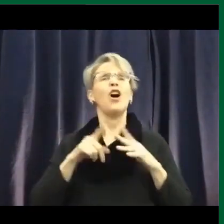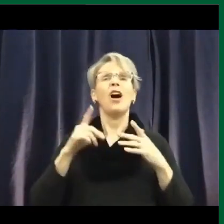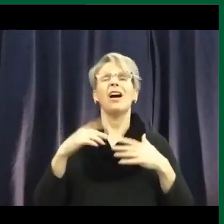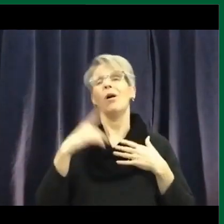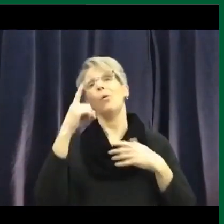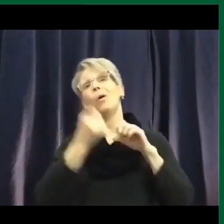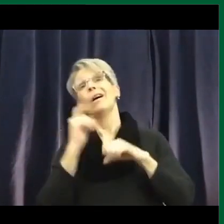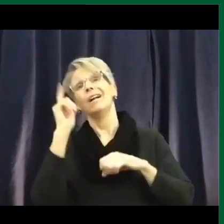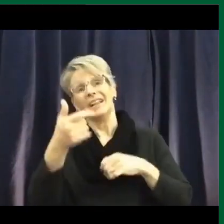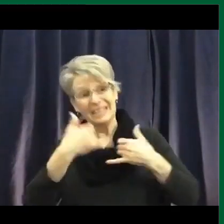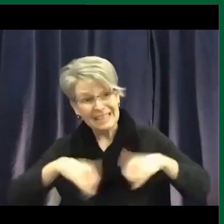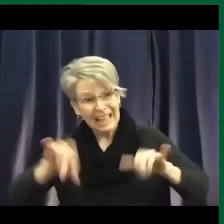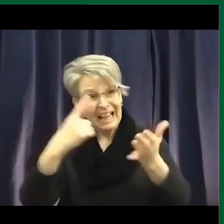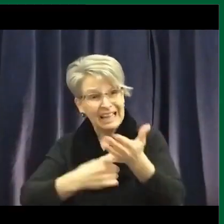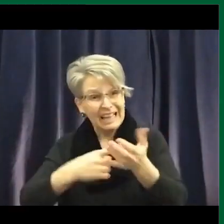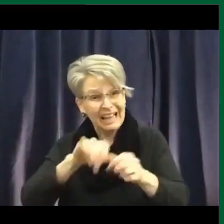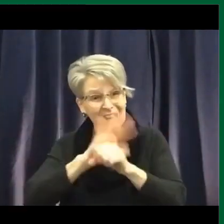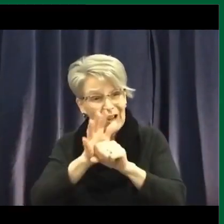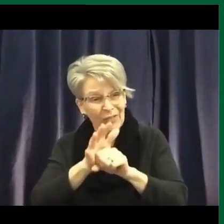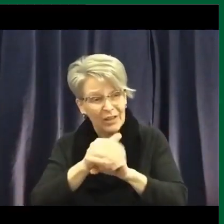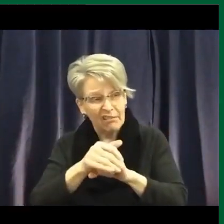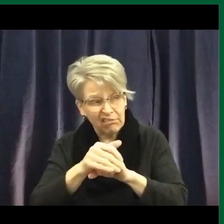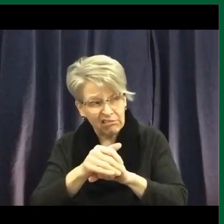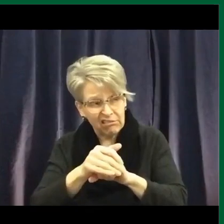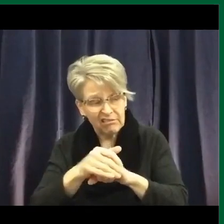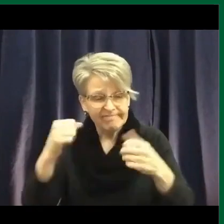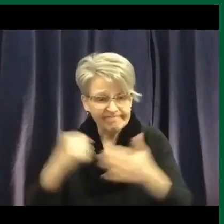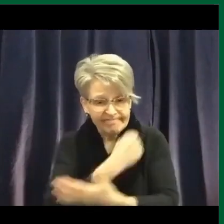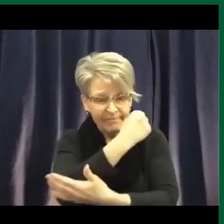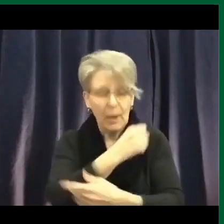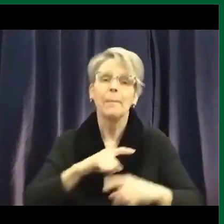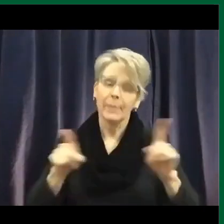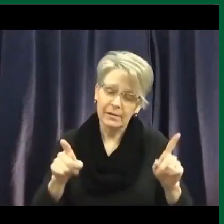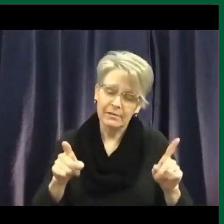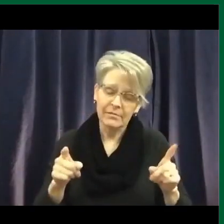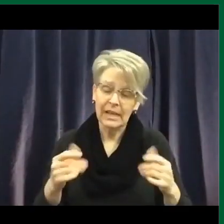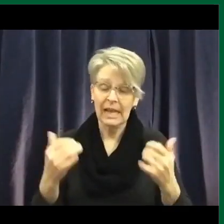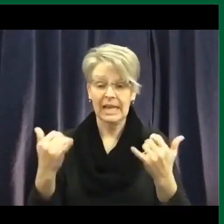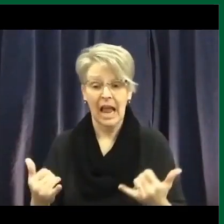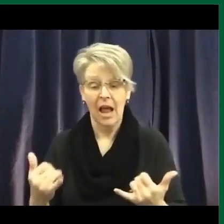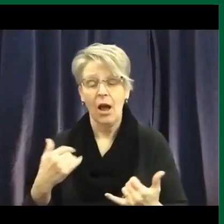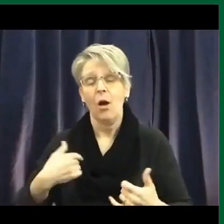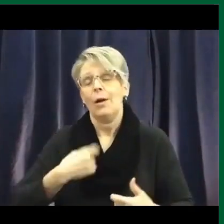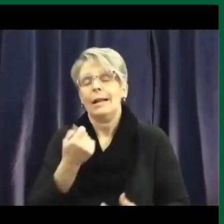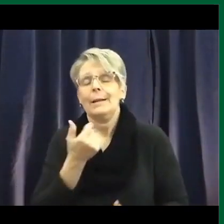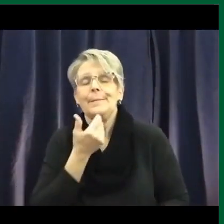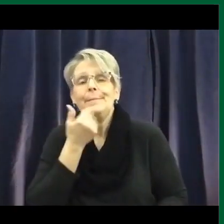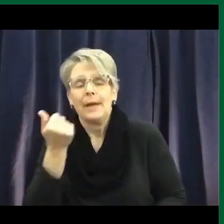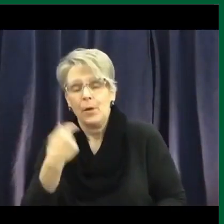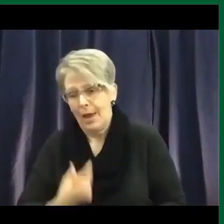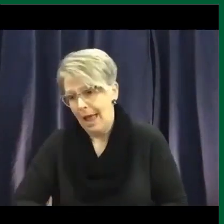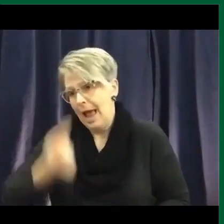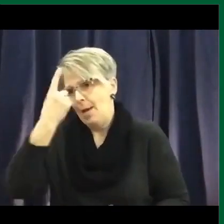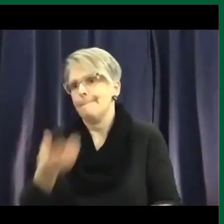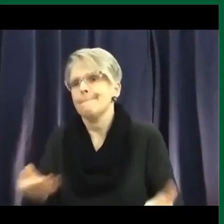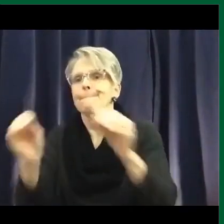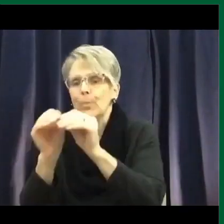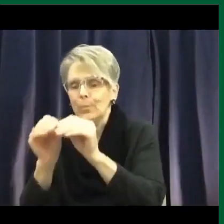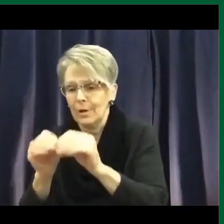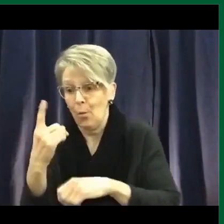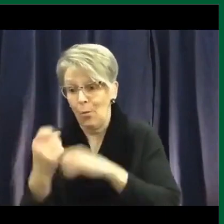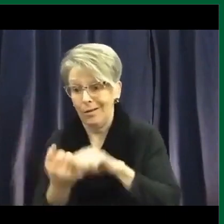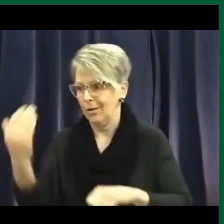year ago, but we are in a much better position today than we were a year ago. A year ago, we didn't know a whole lot about this